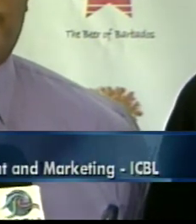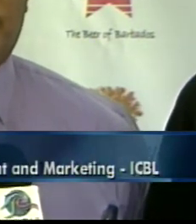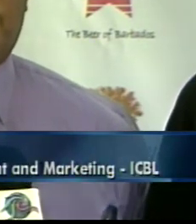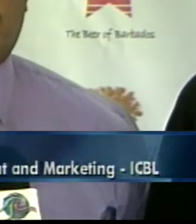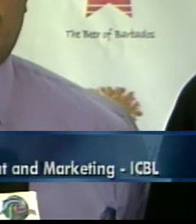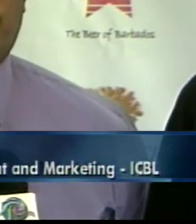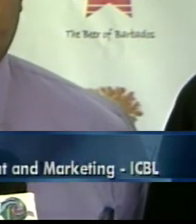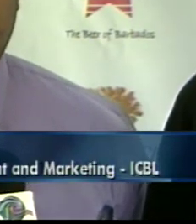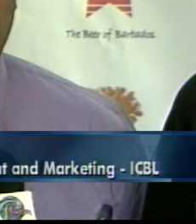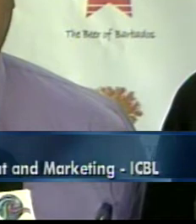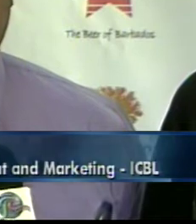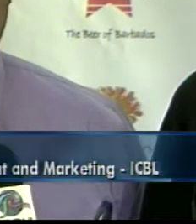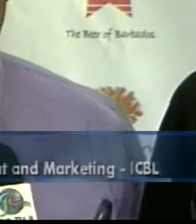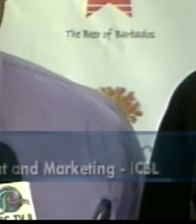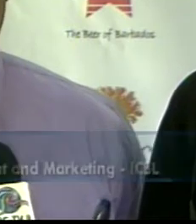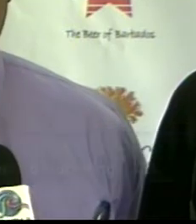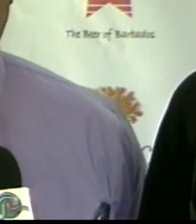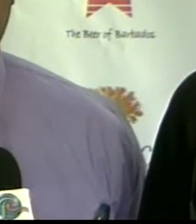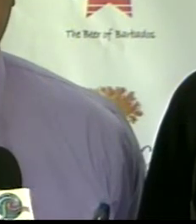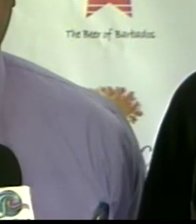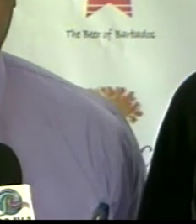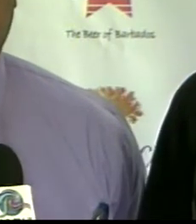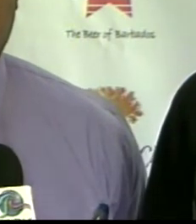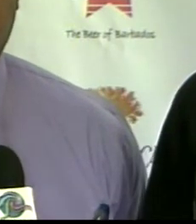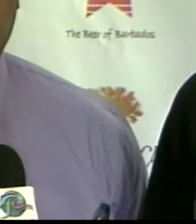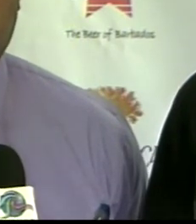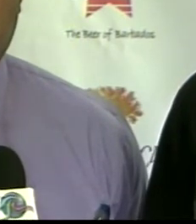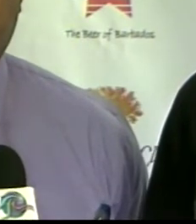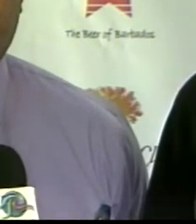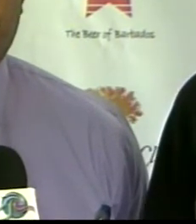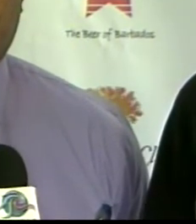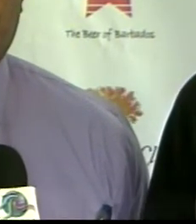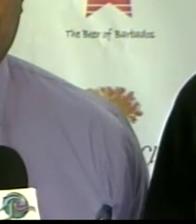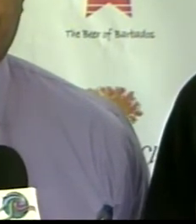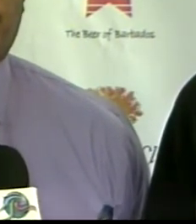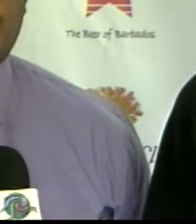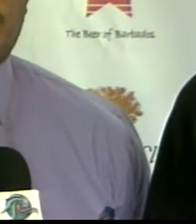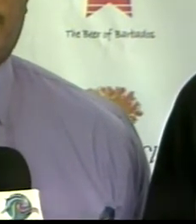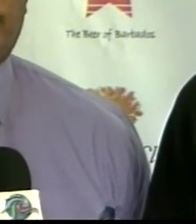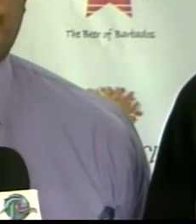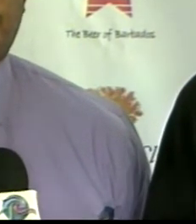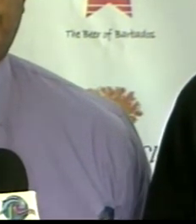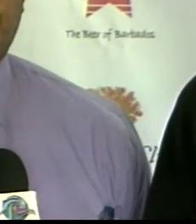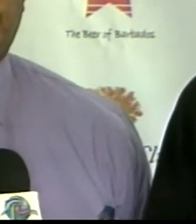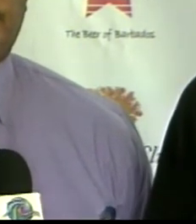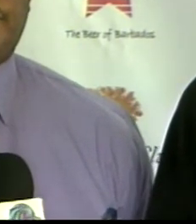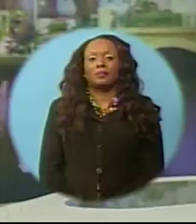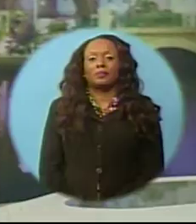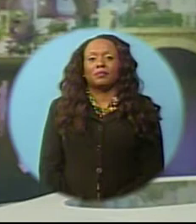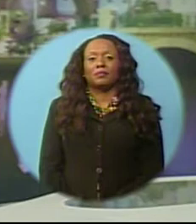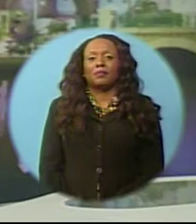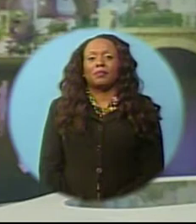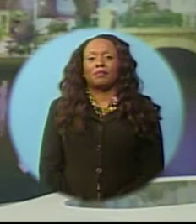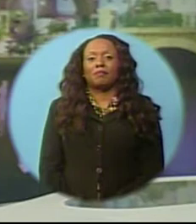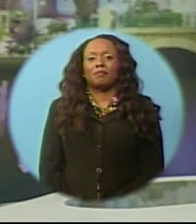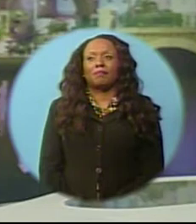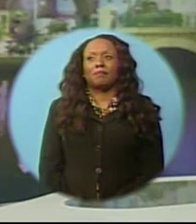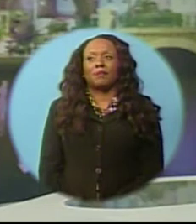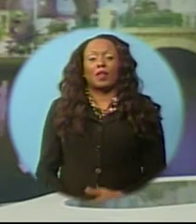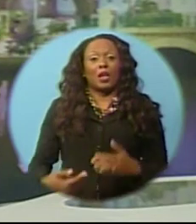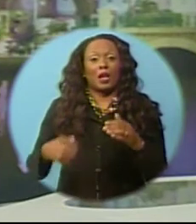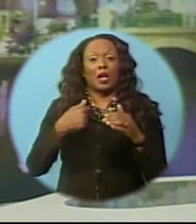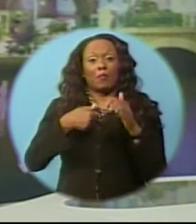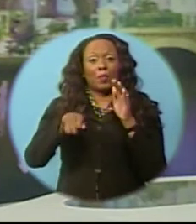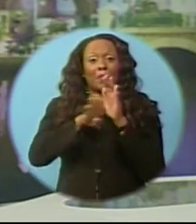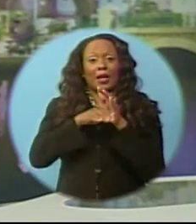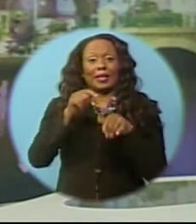to build polo from the Barbadian perspective and get more and more people becoming a professional level. Now I'll be back at